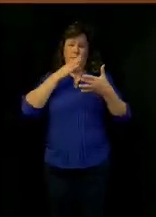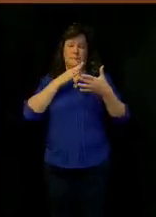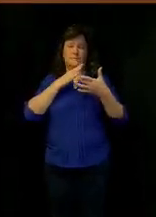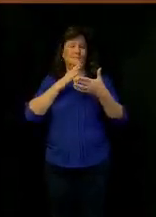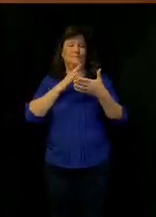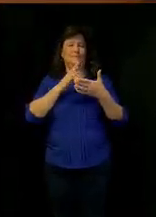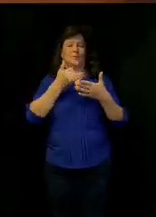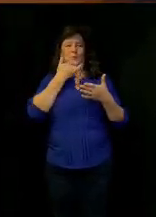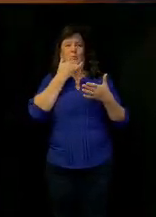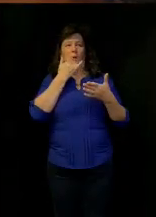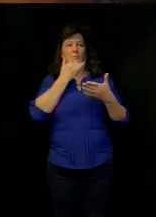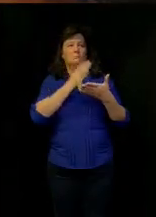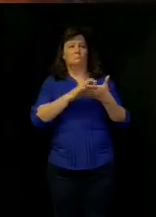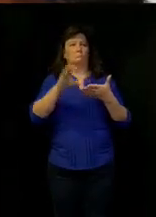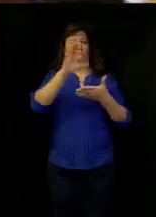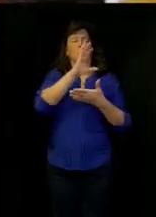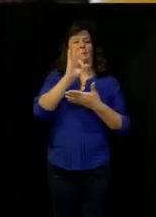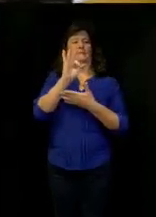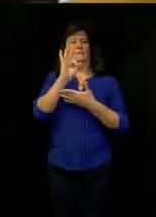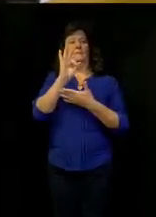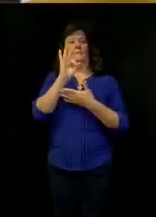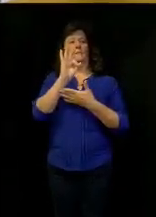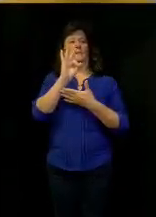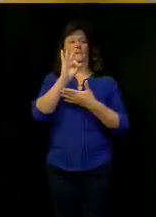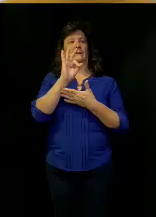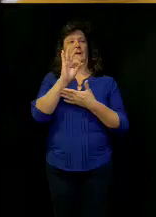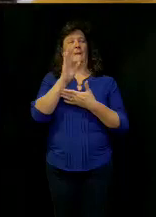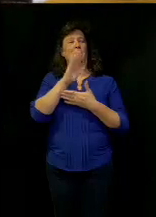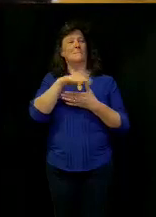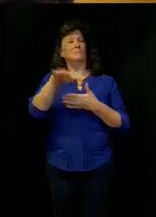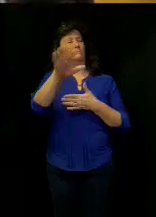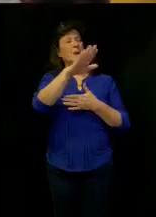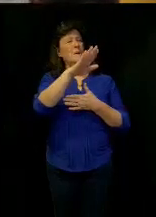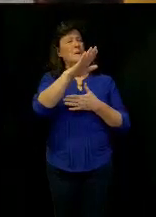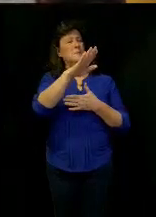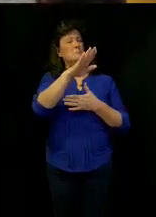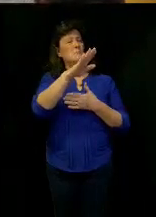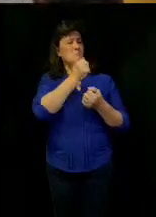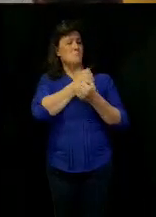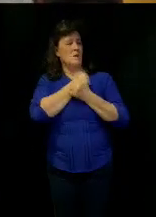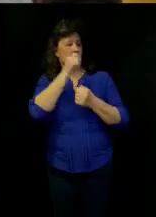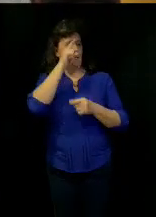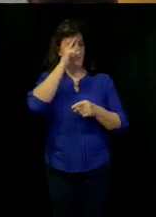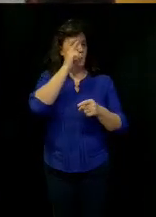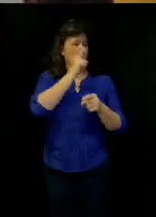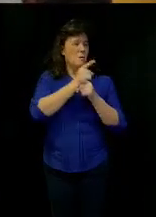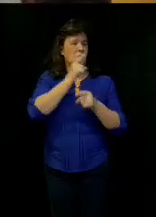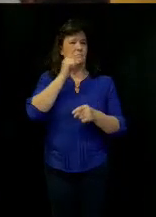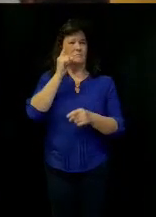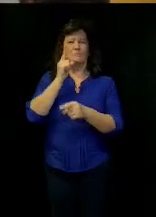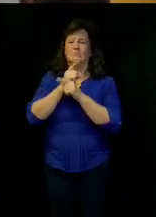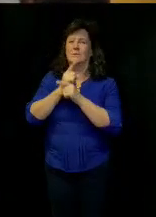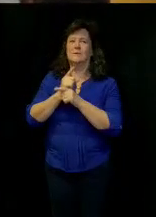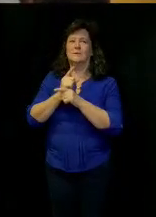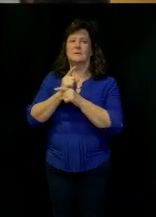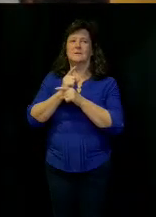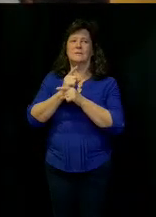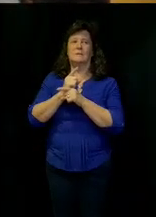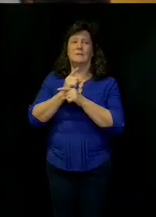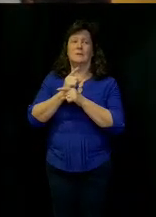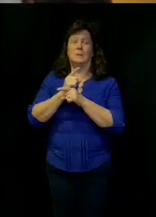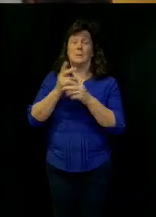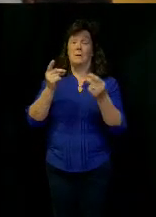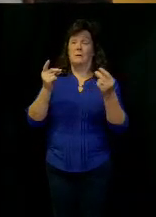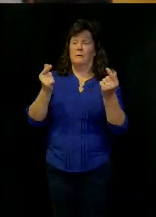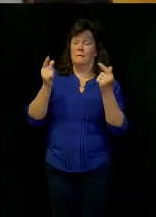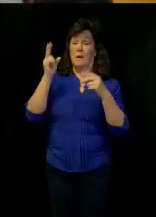verse 19. Sorry. So then, my beloved brethren and sistren, let every man be what? Be swift to hear,